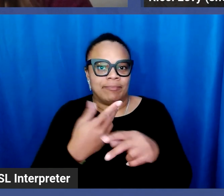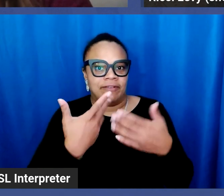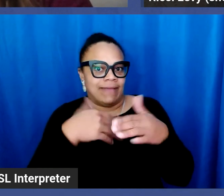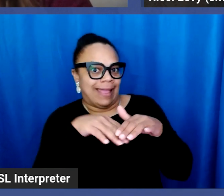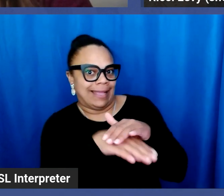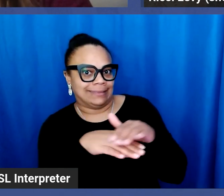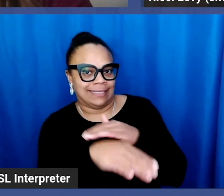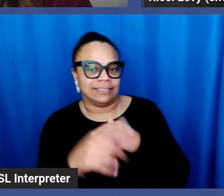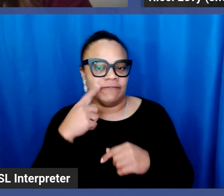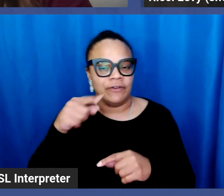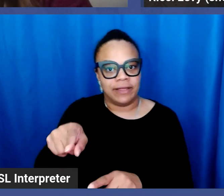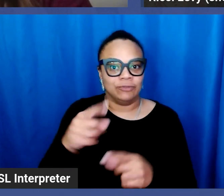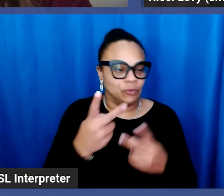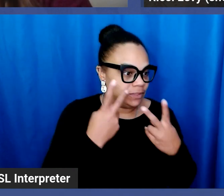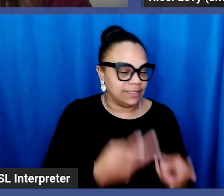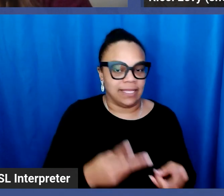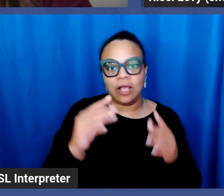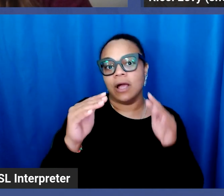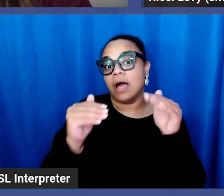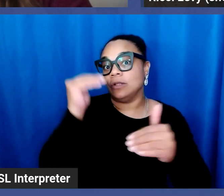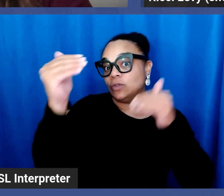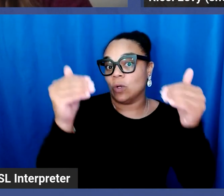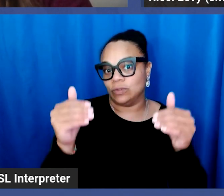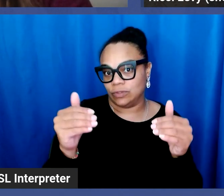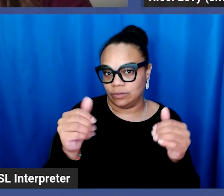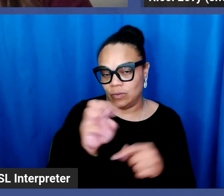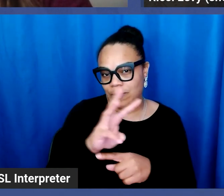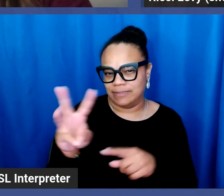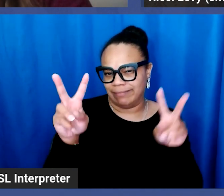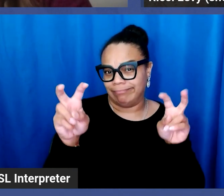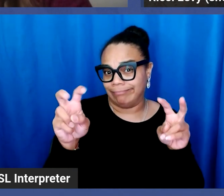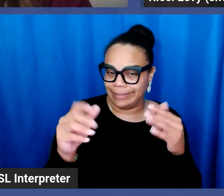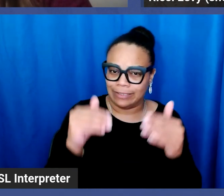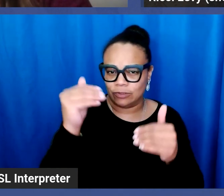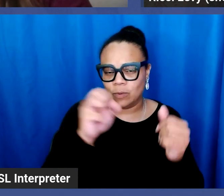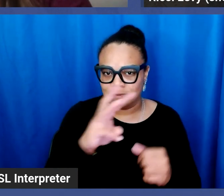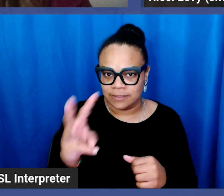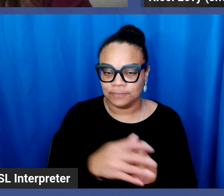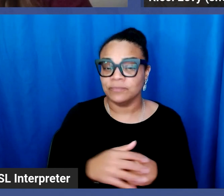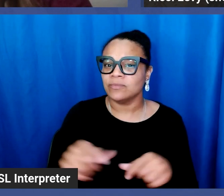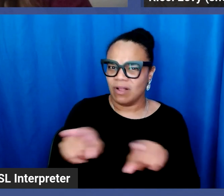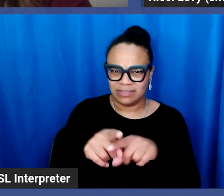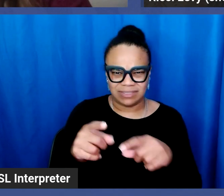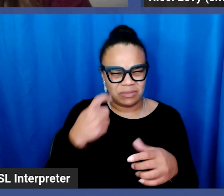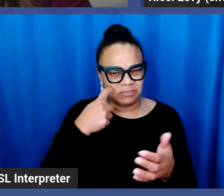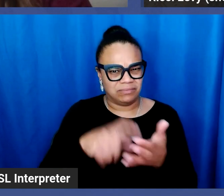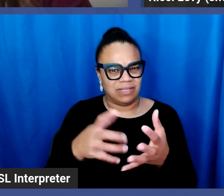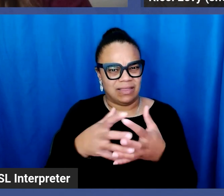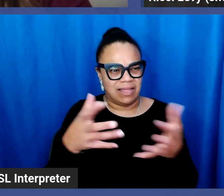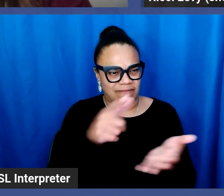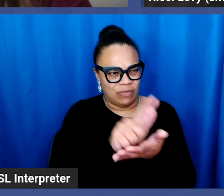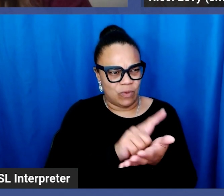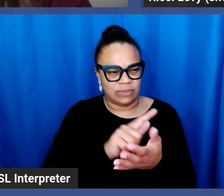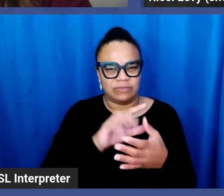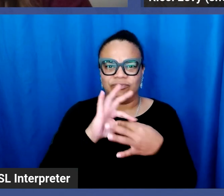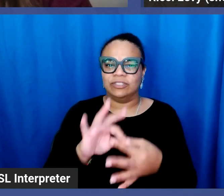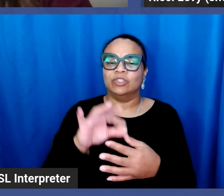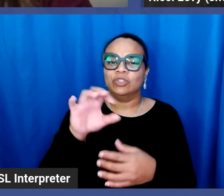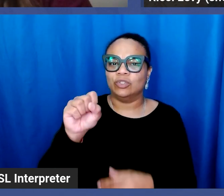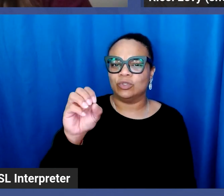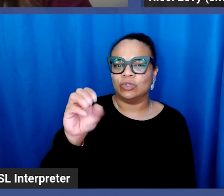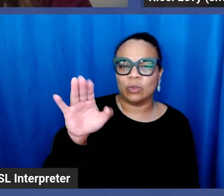website. There was also a ton of legislation around social media and just general internet use for folks who